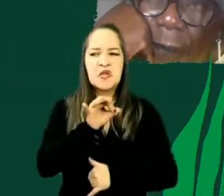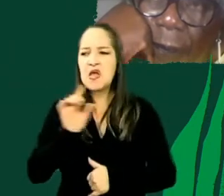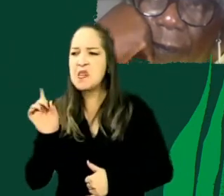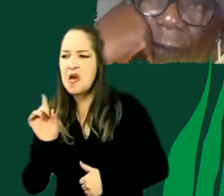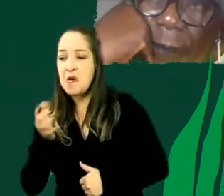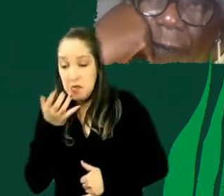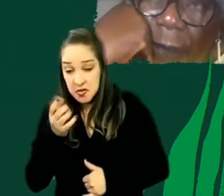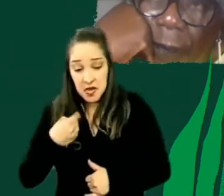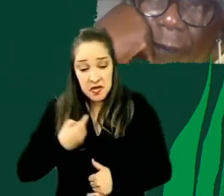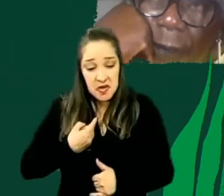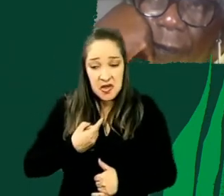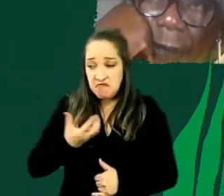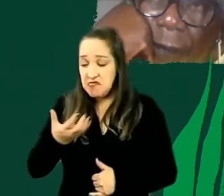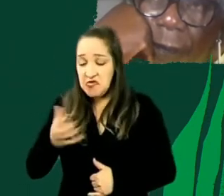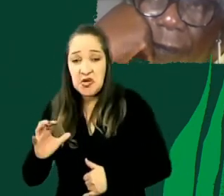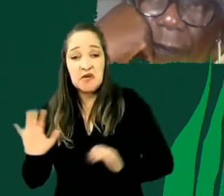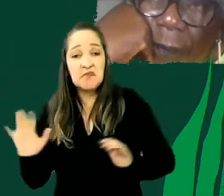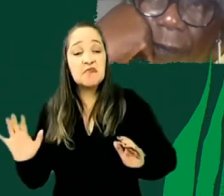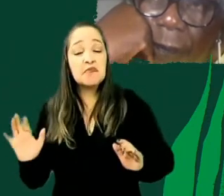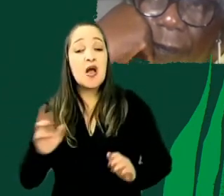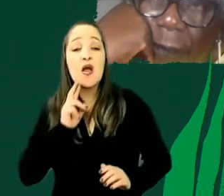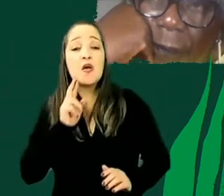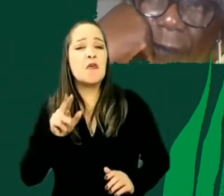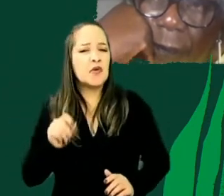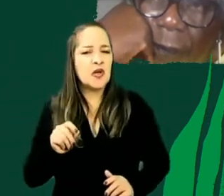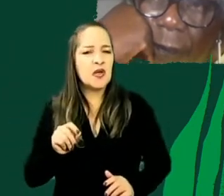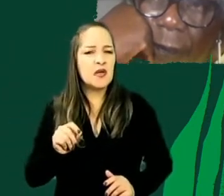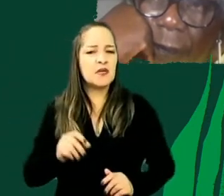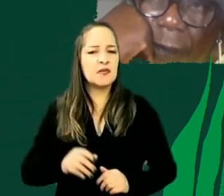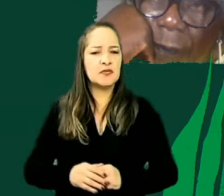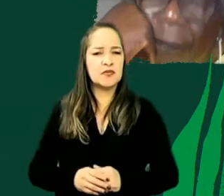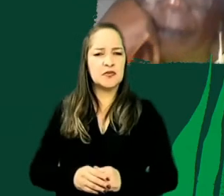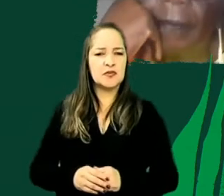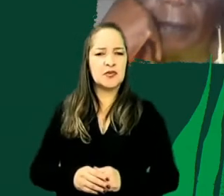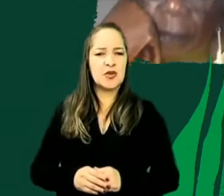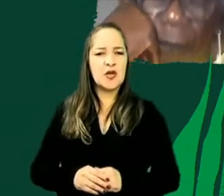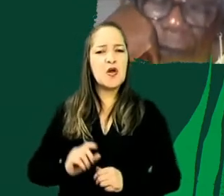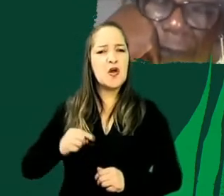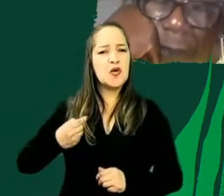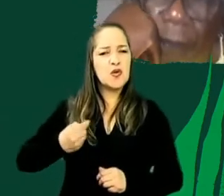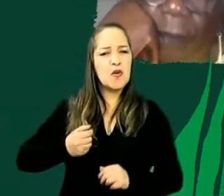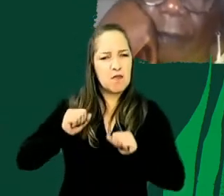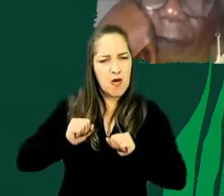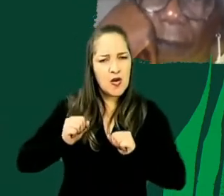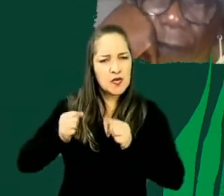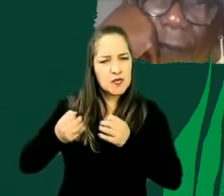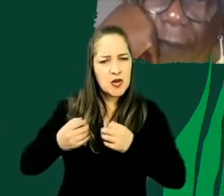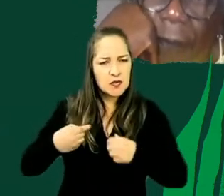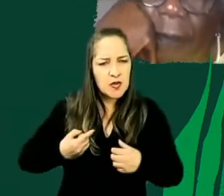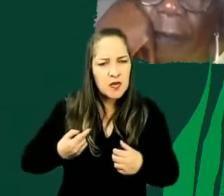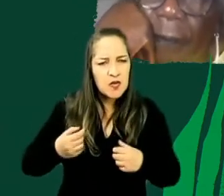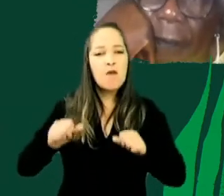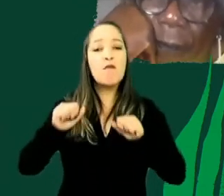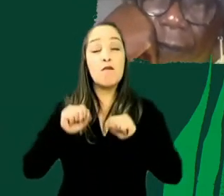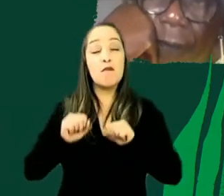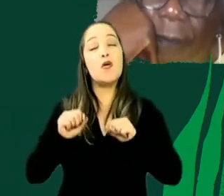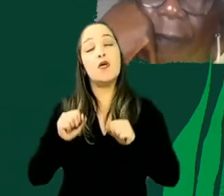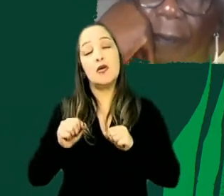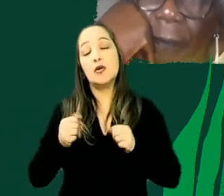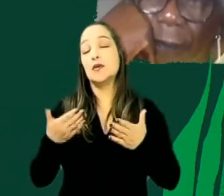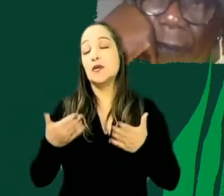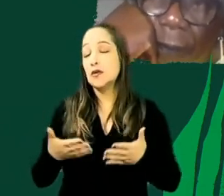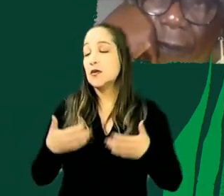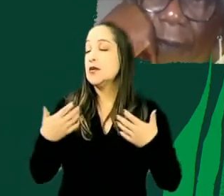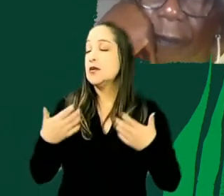ourselves? And we can. I mean, it's a lot of work. And I really got very tired. And I certainly got tired